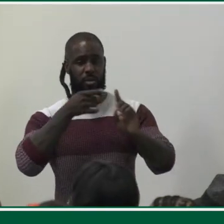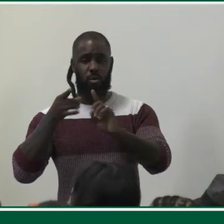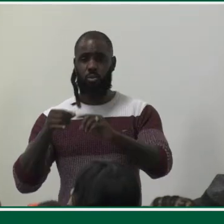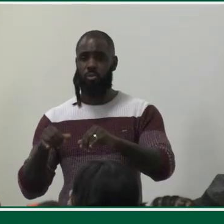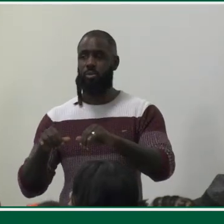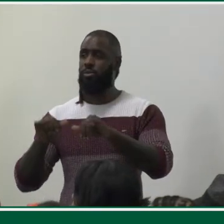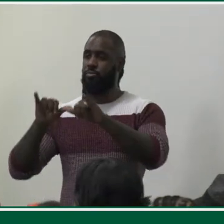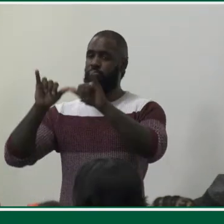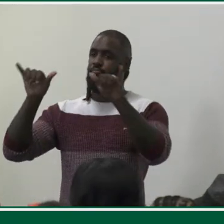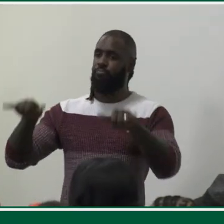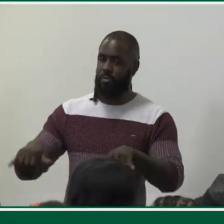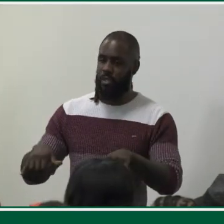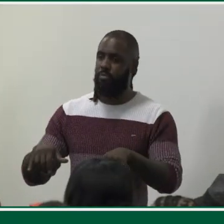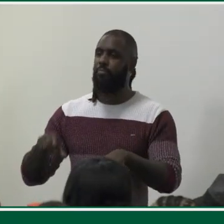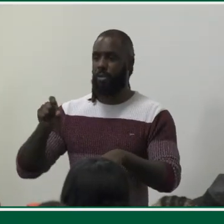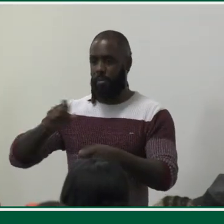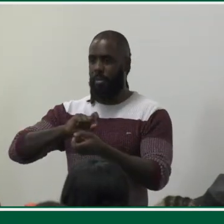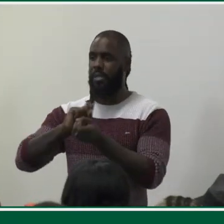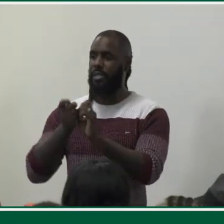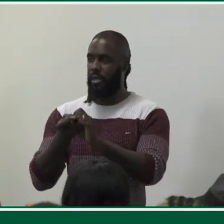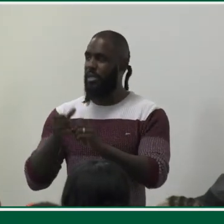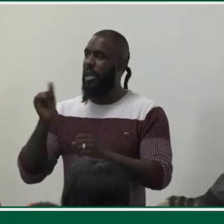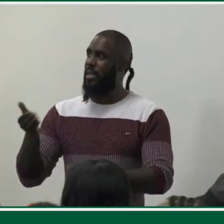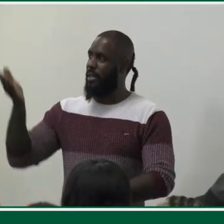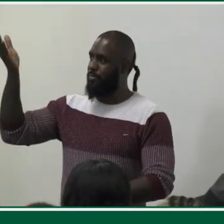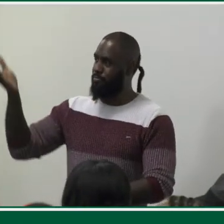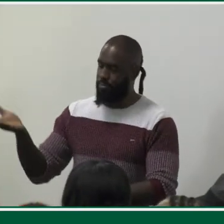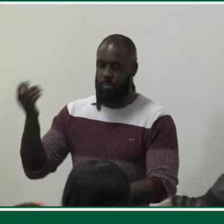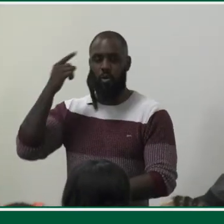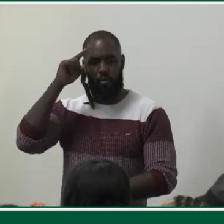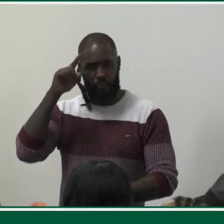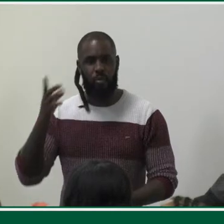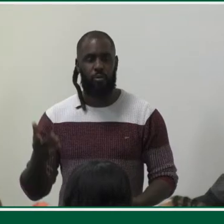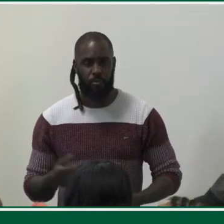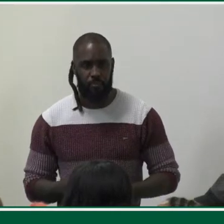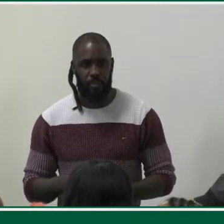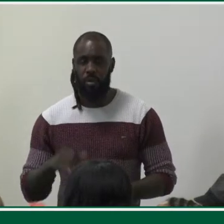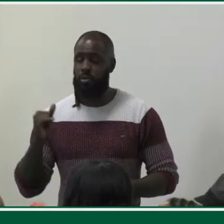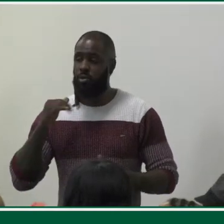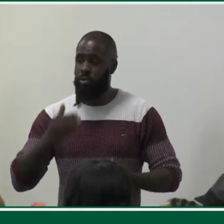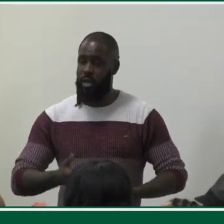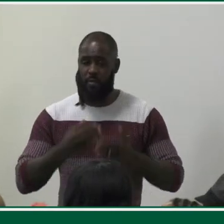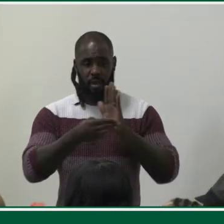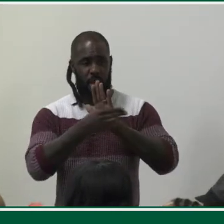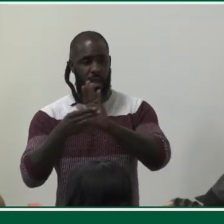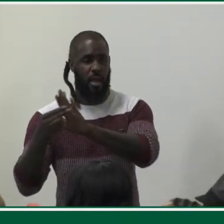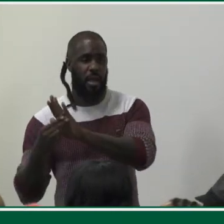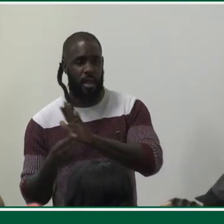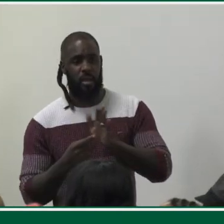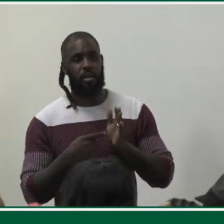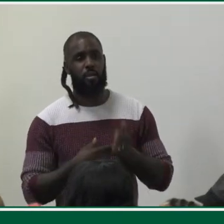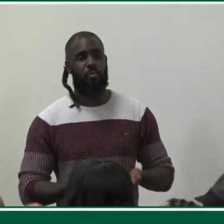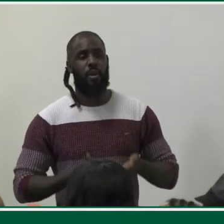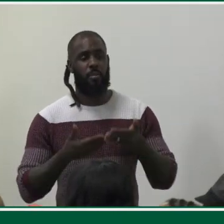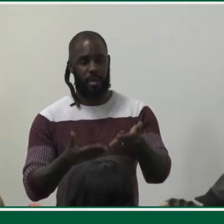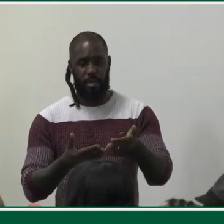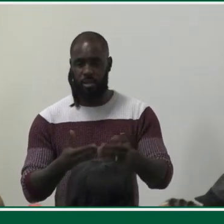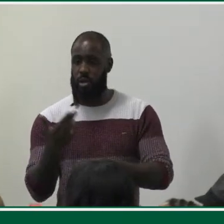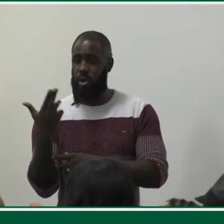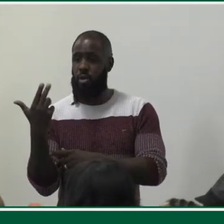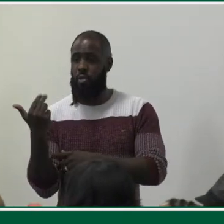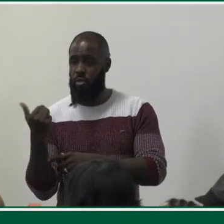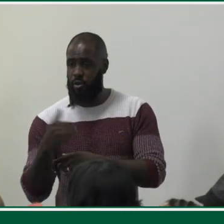system. And that's what this is all about. So the report highlighted 8 recommendations for campuses, 13